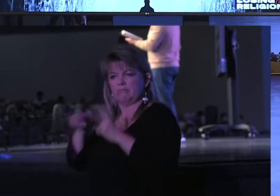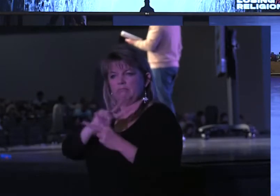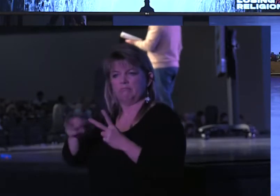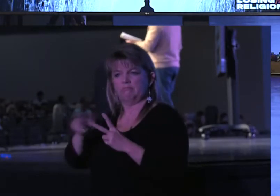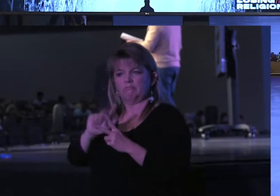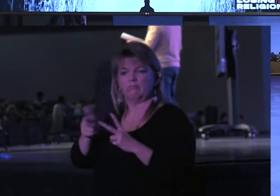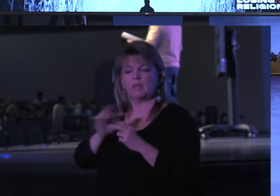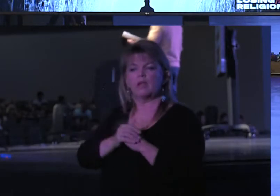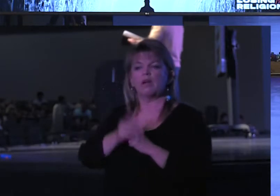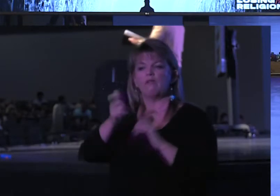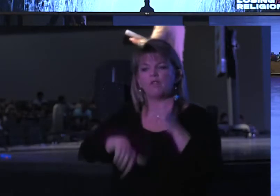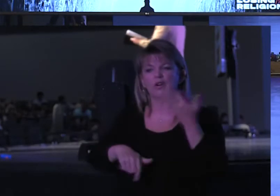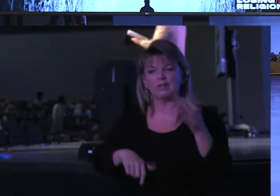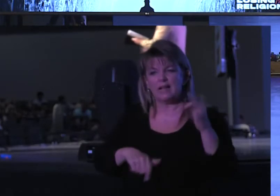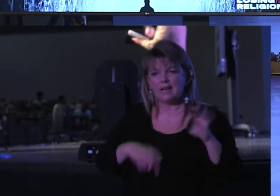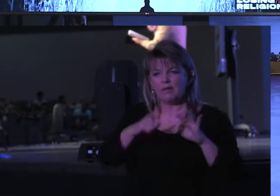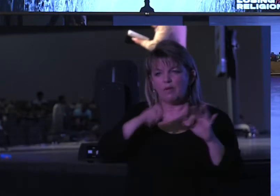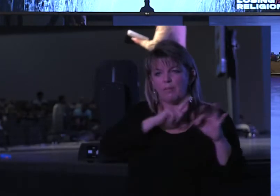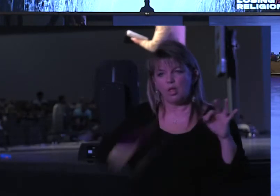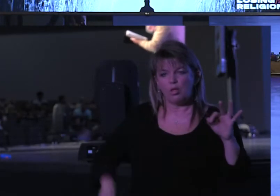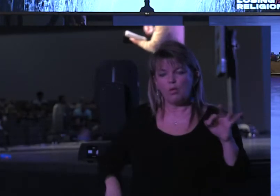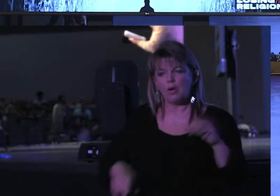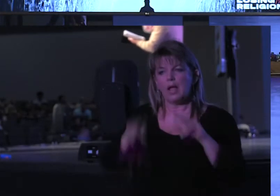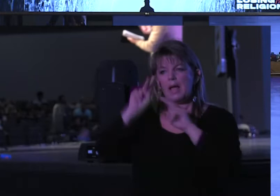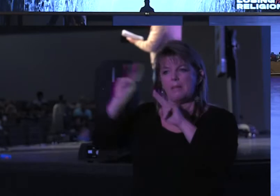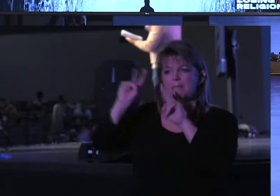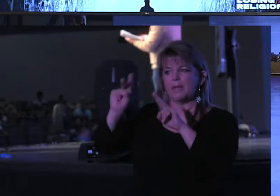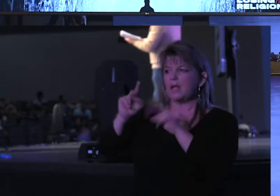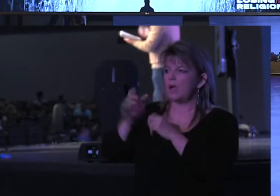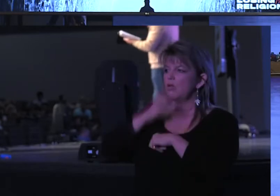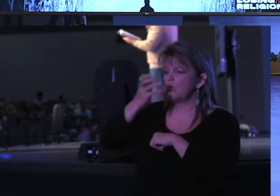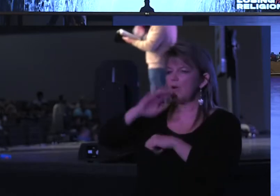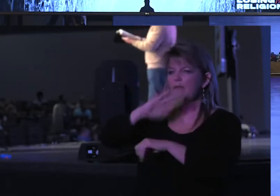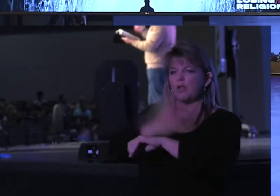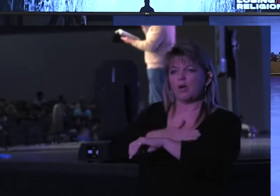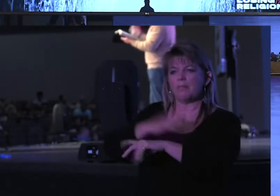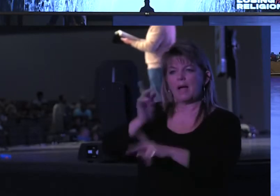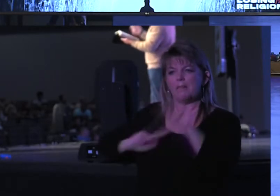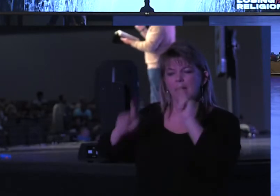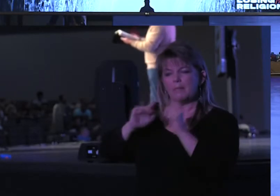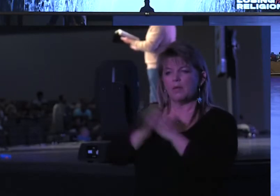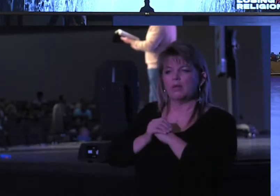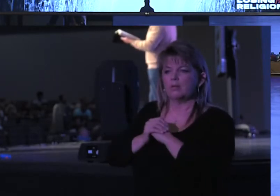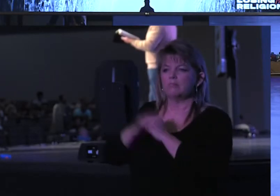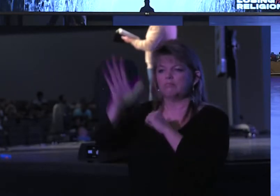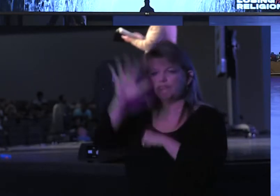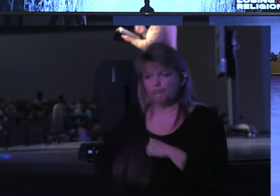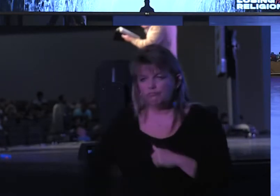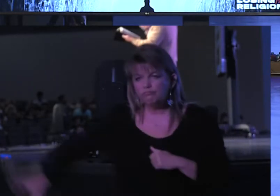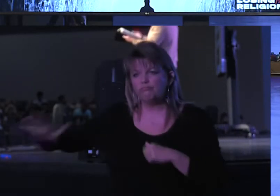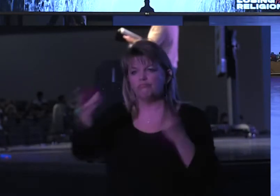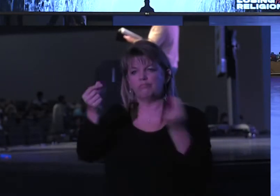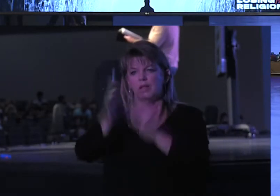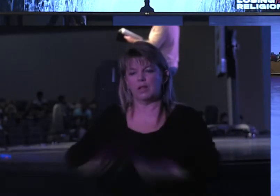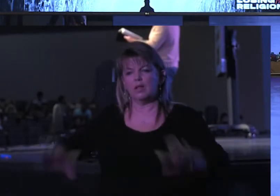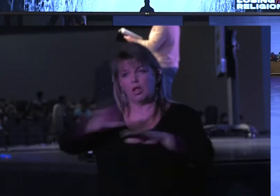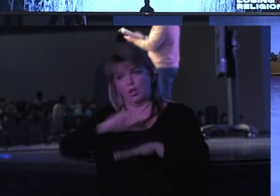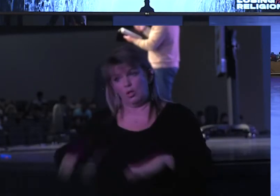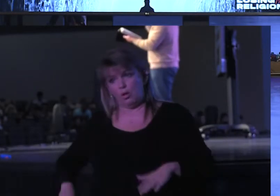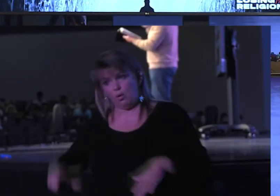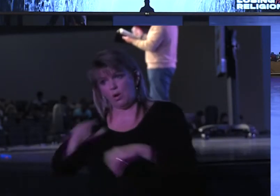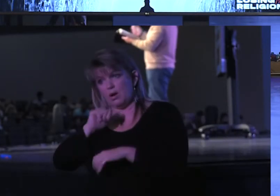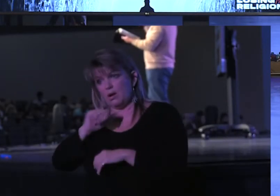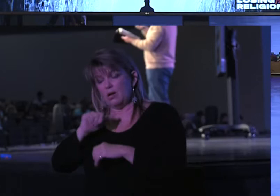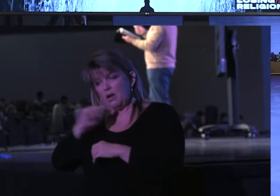verse 19, though. It has to be from the Lord. Behold, the cry of the daughter of my people from the length and the breadth of the land. Is the Lord not in